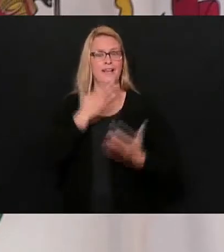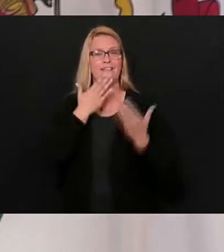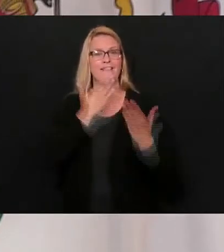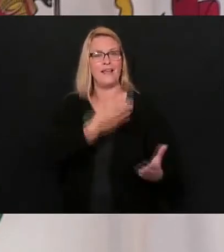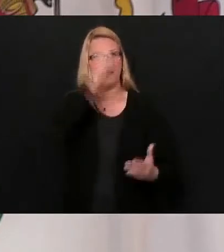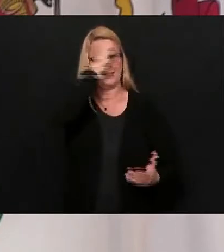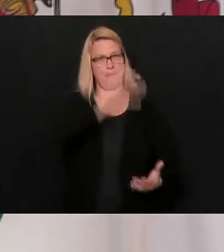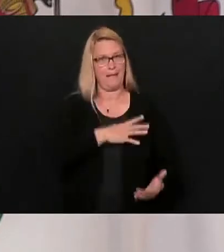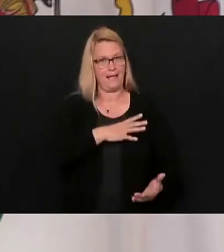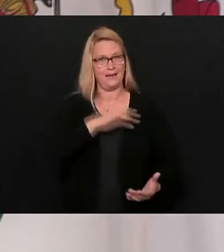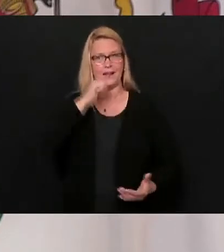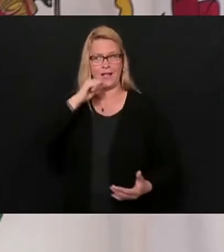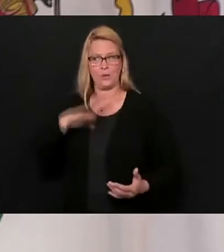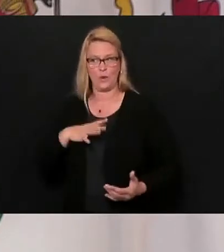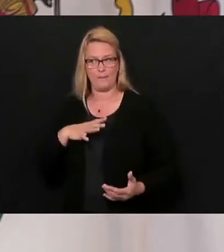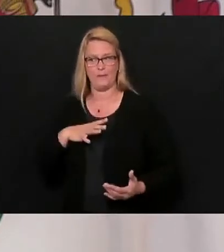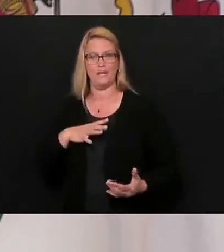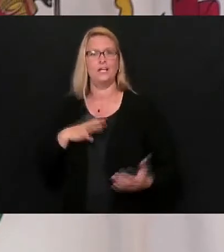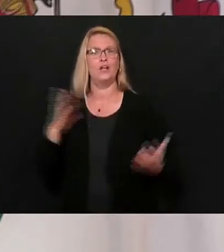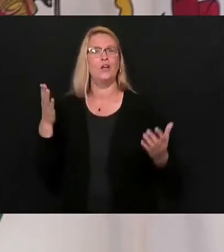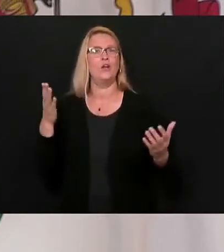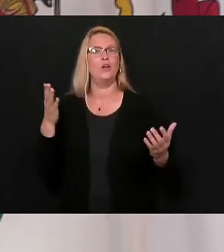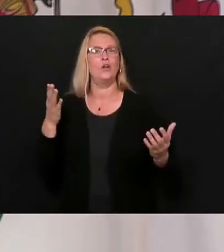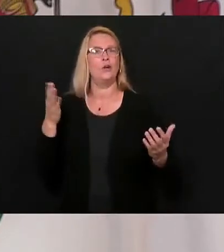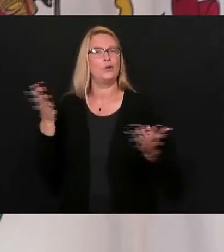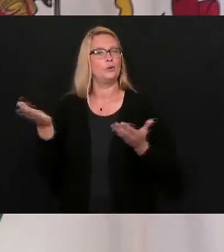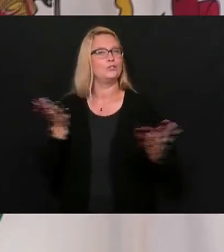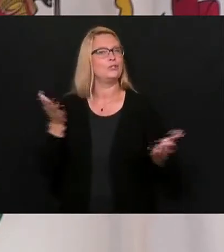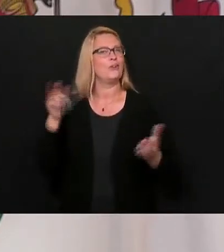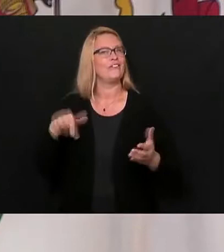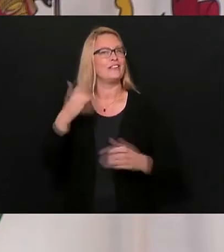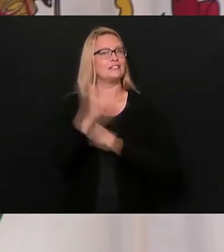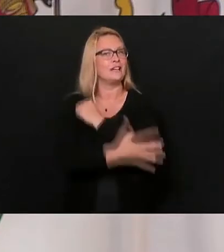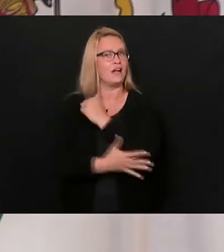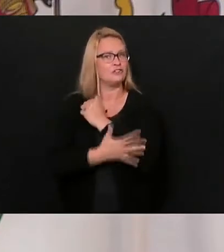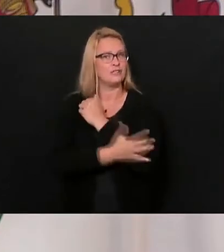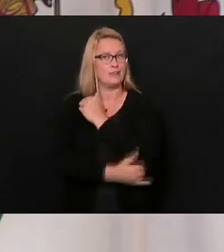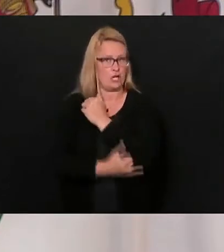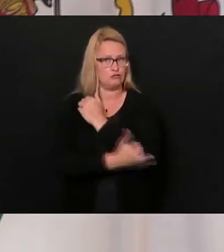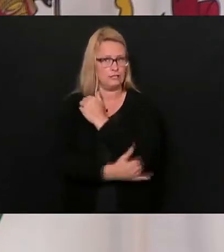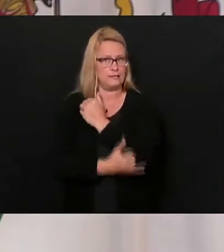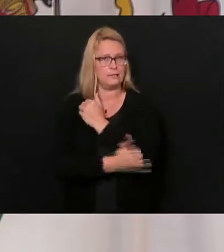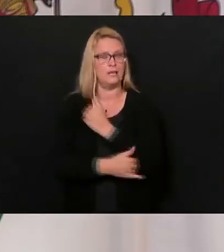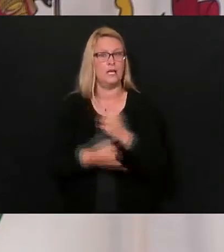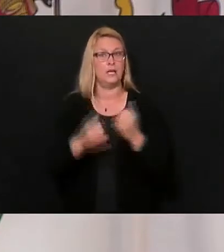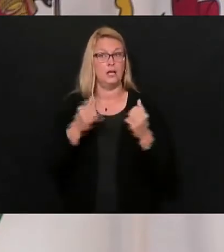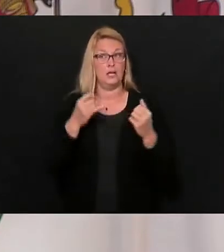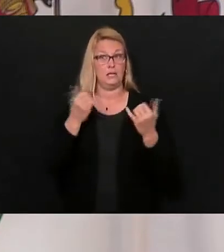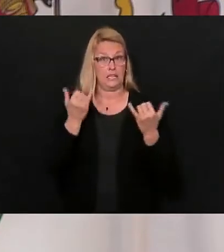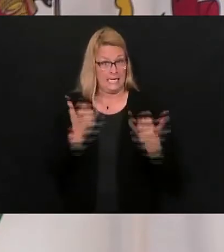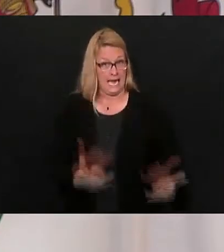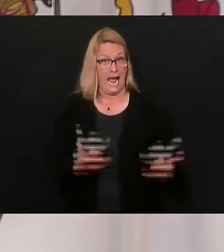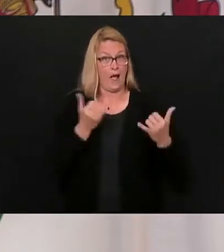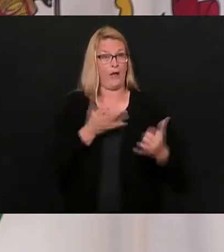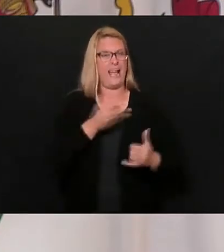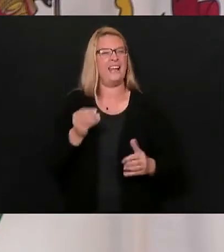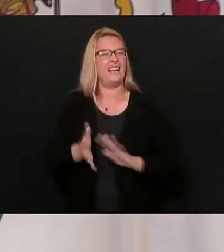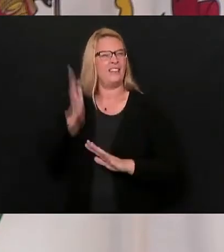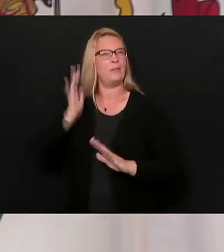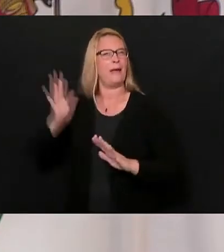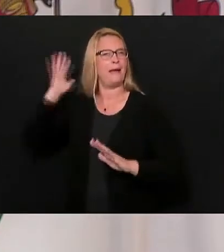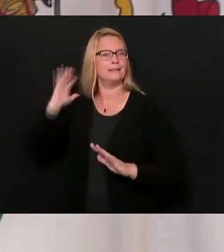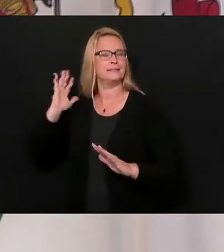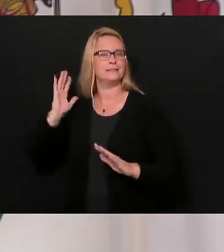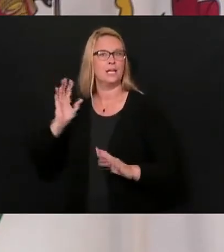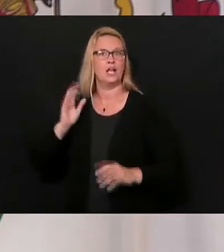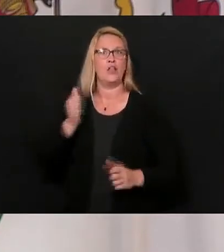and women that have served this country, or that have and are serving in our Army, Air Force,